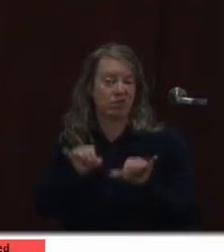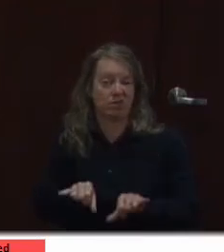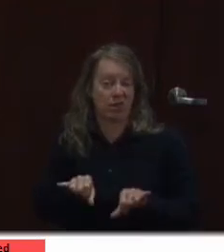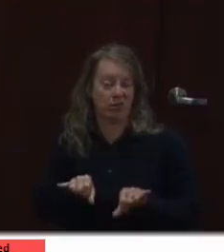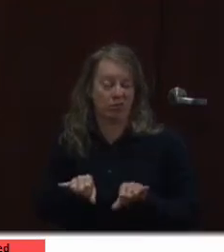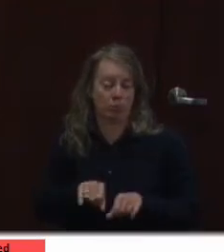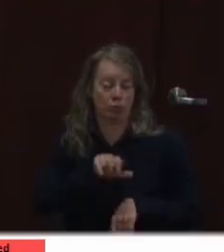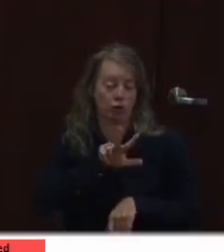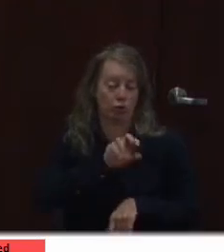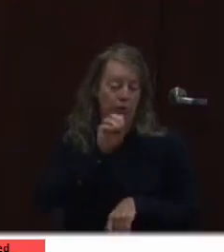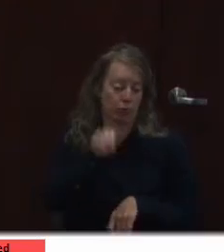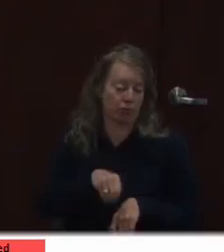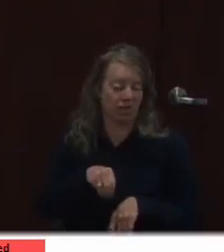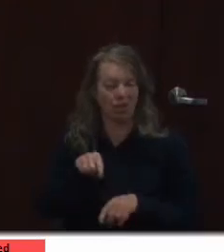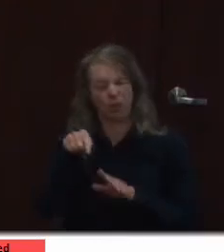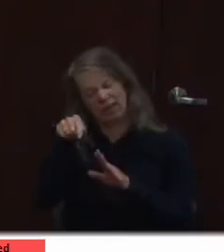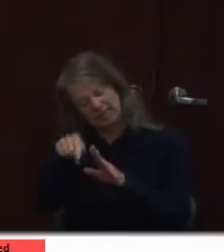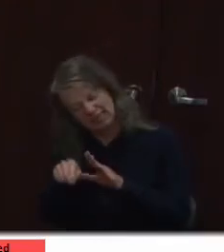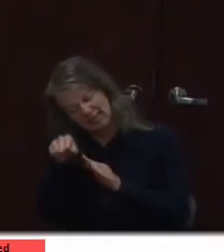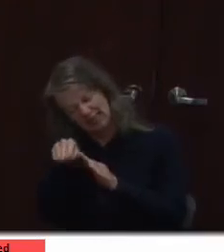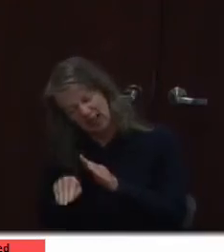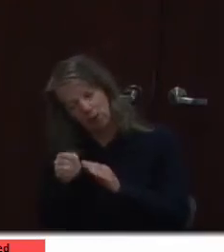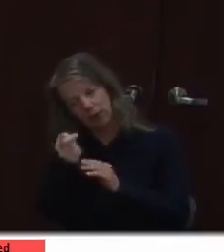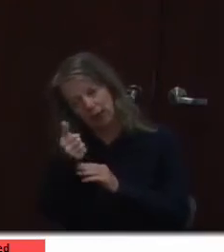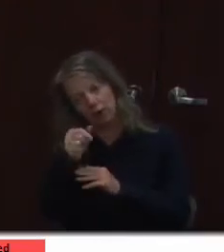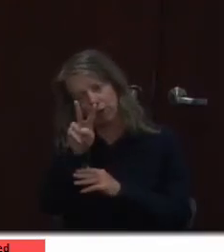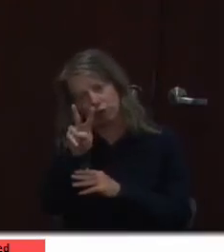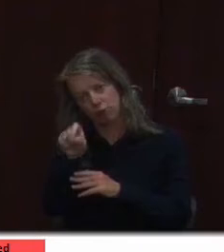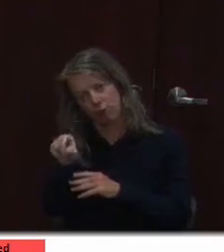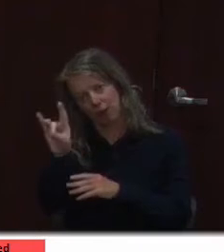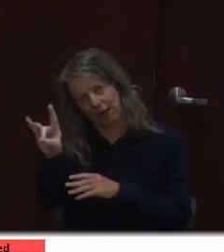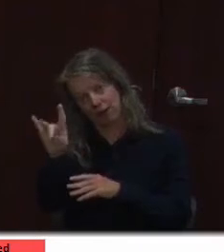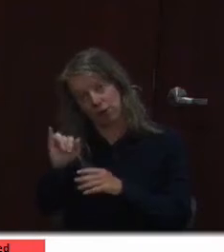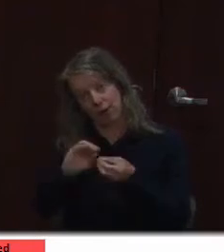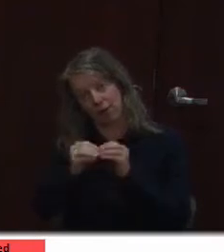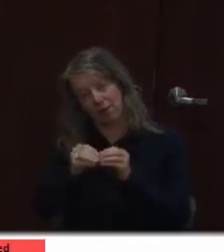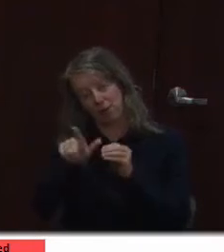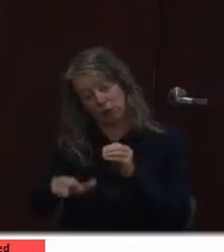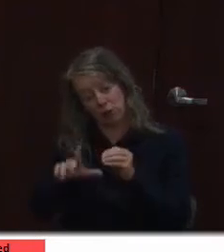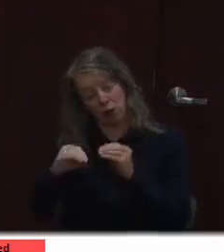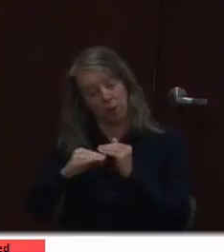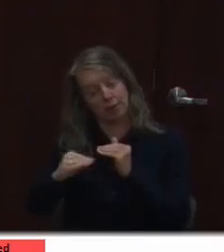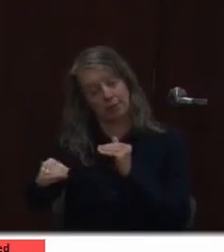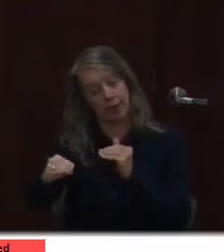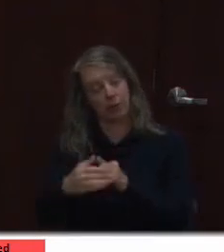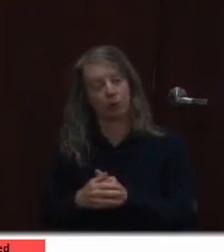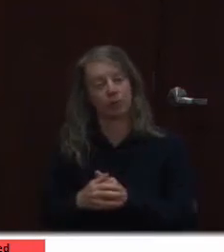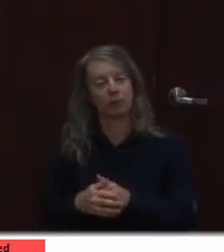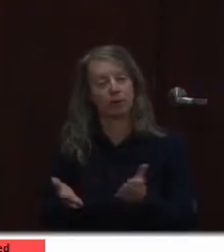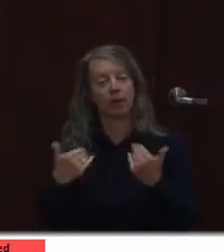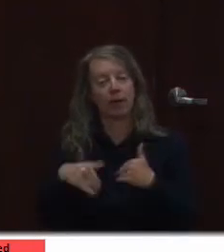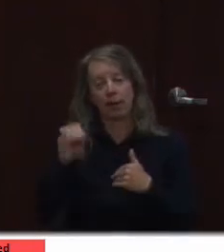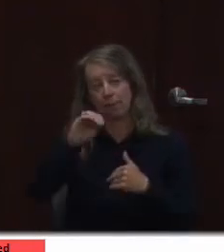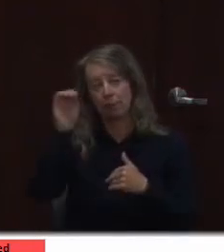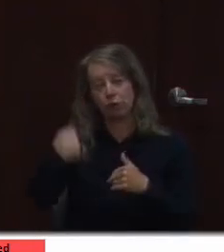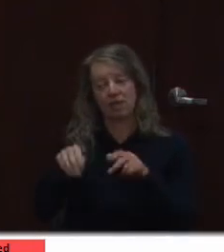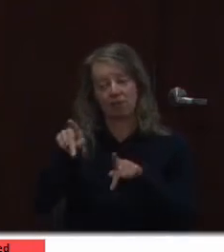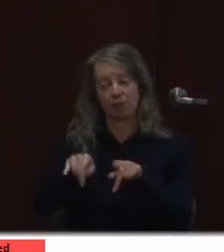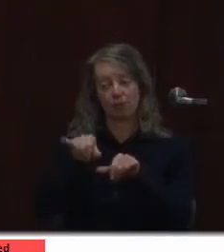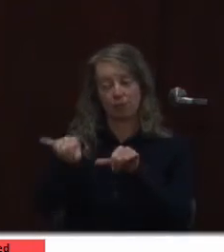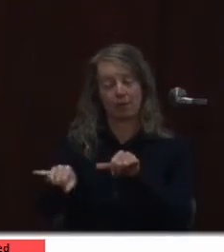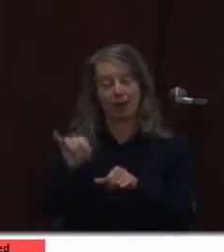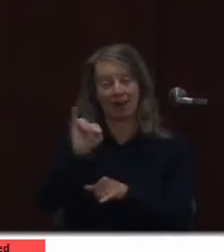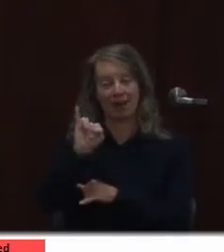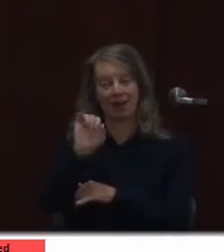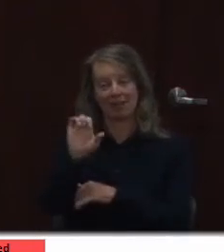to 2.8, so low and stable. And then the percent ICU beds occupied